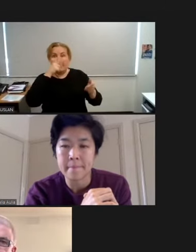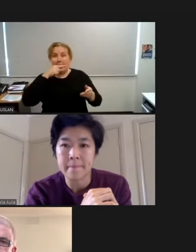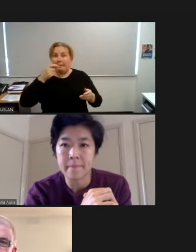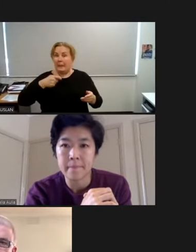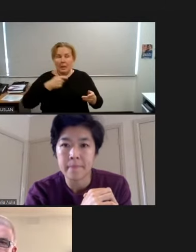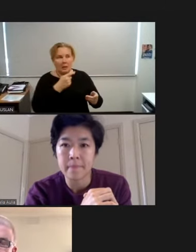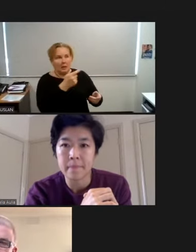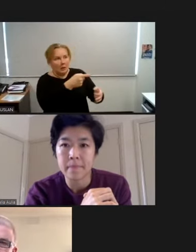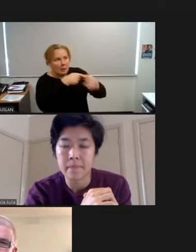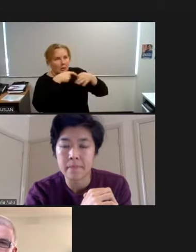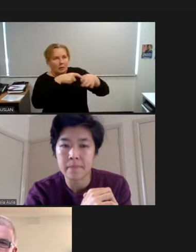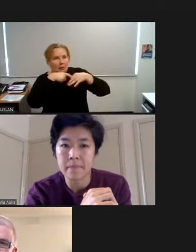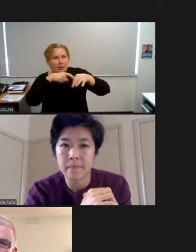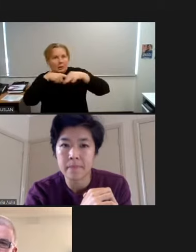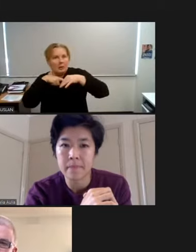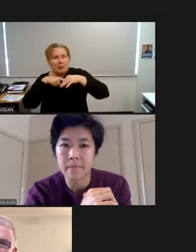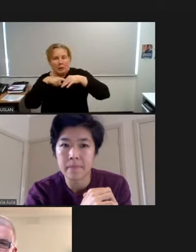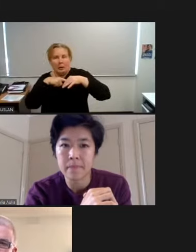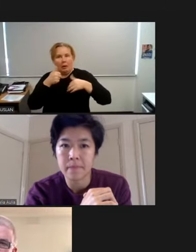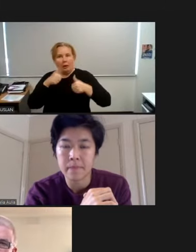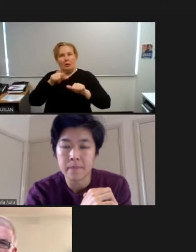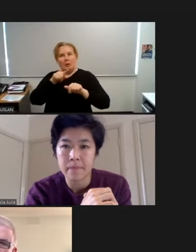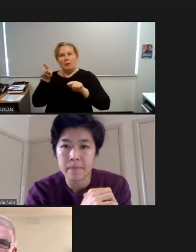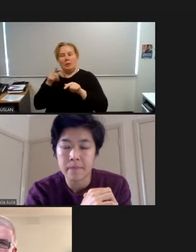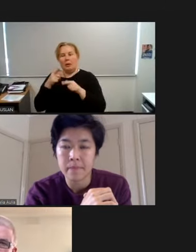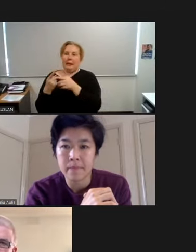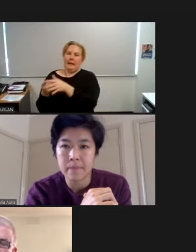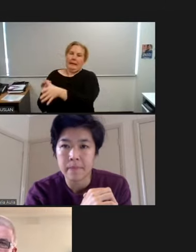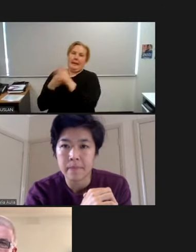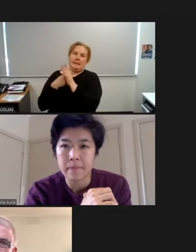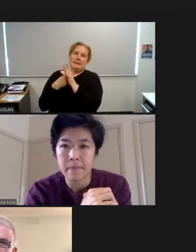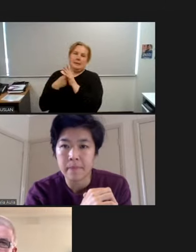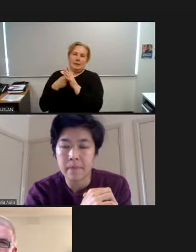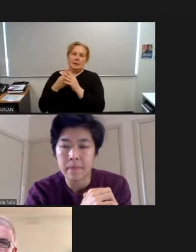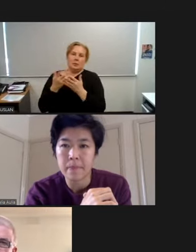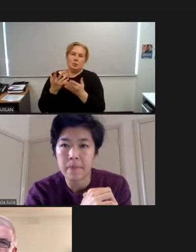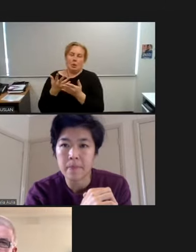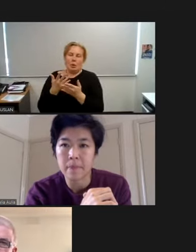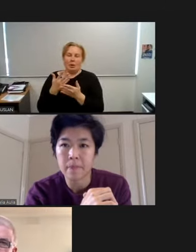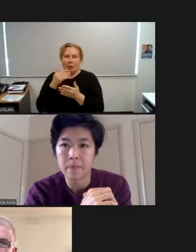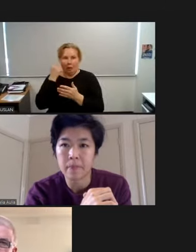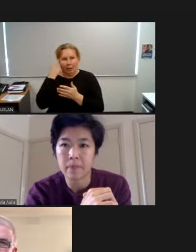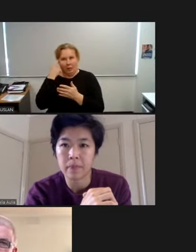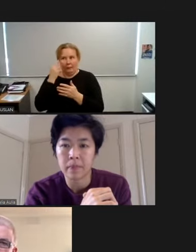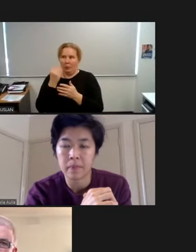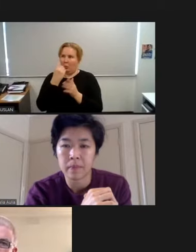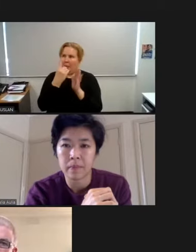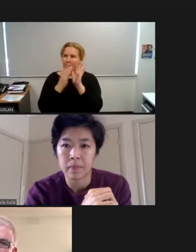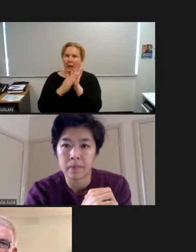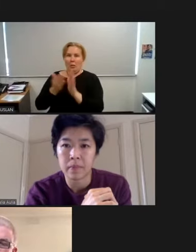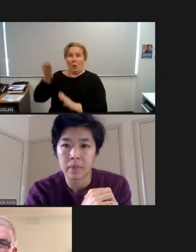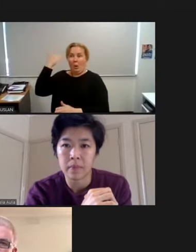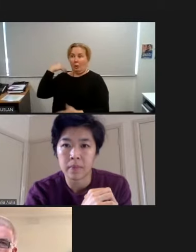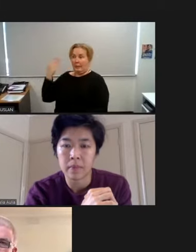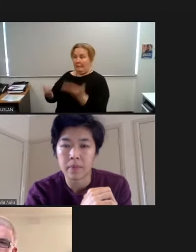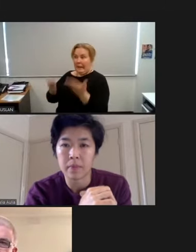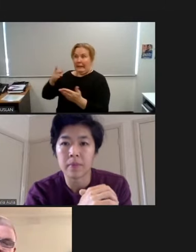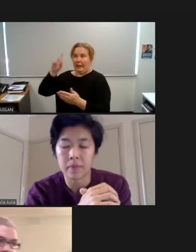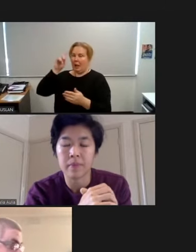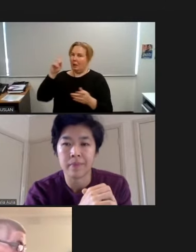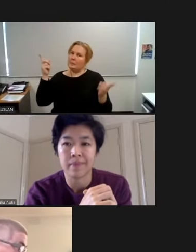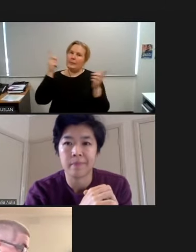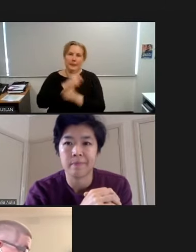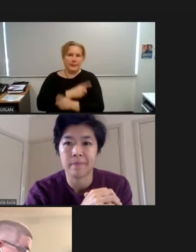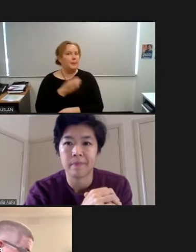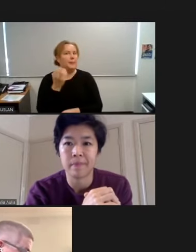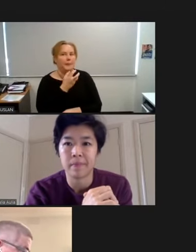amazing when you think back just a month ago again, how much things have continued to change since that time. So a huge thank you for joining us today. It's